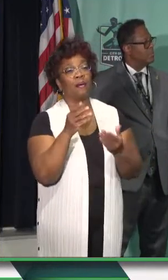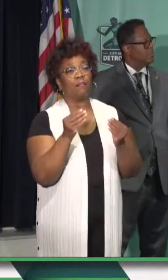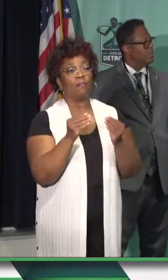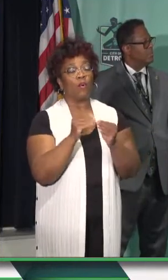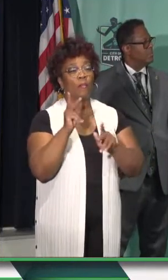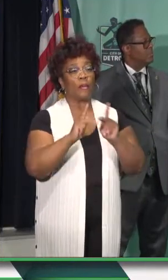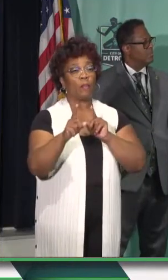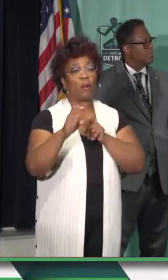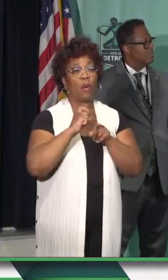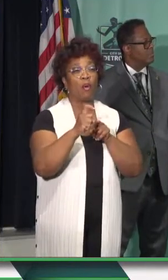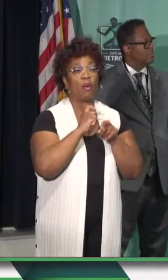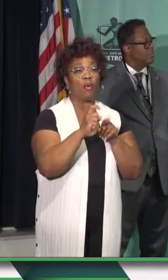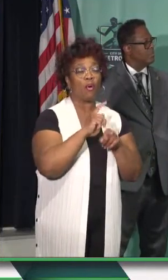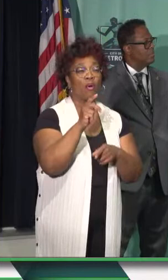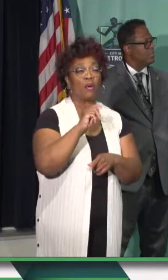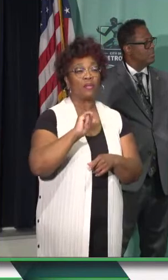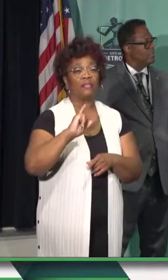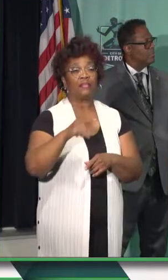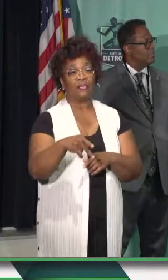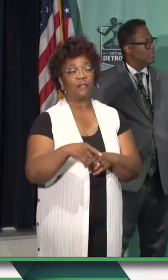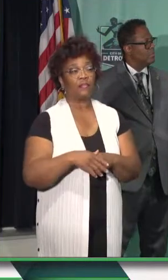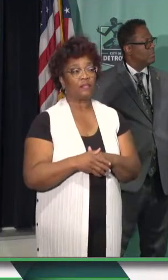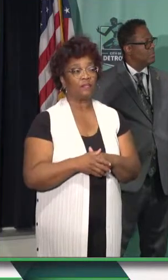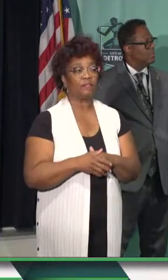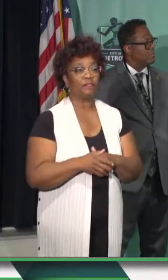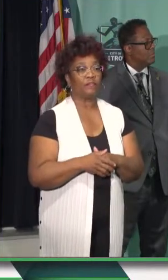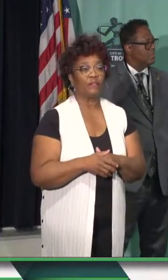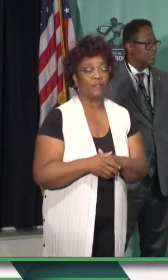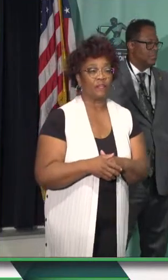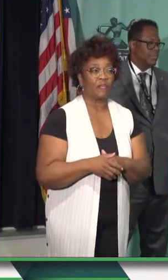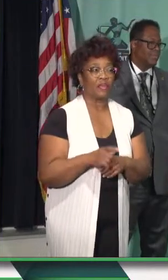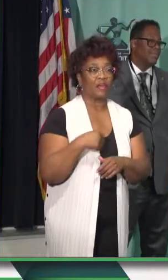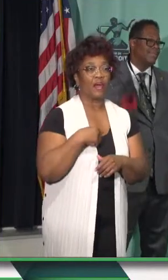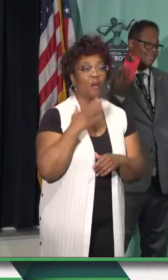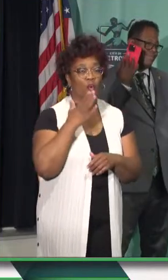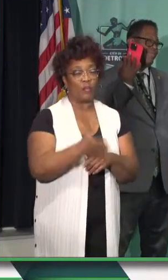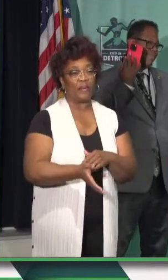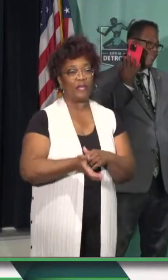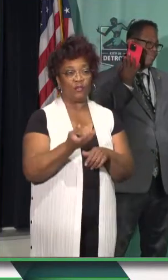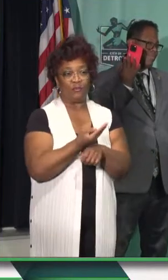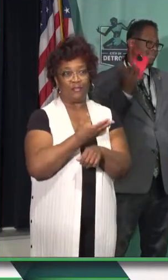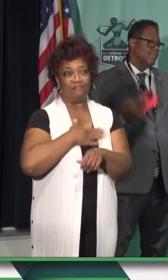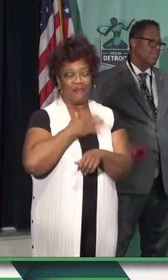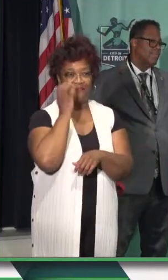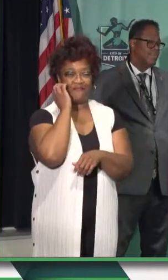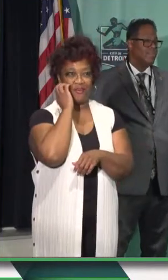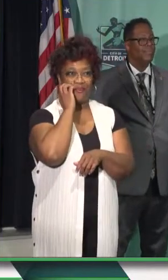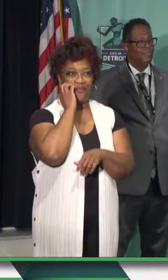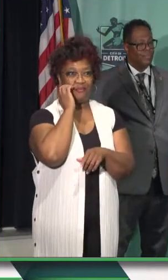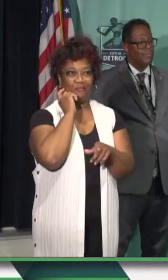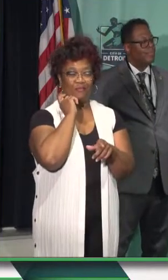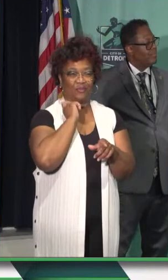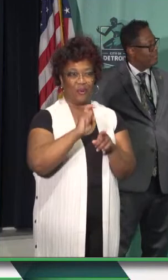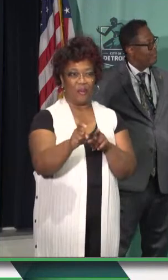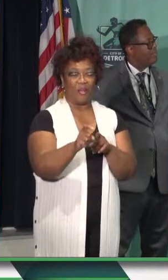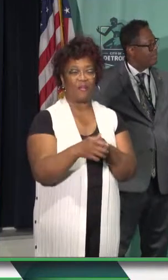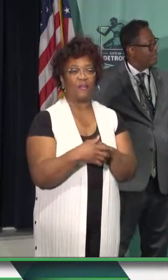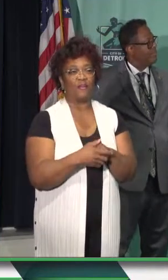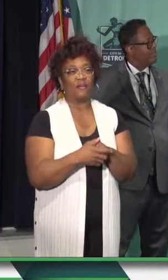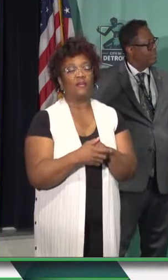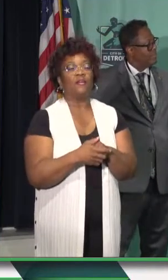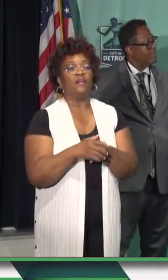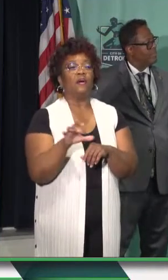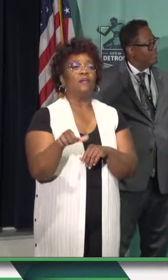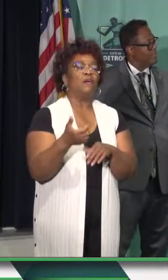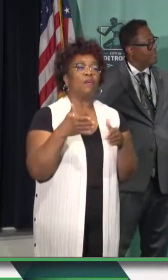I just saw here, I'm like the deputy mayor, I'll be downloading them myself to my phone. But it's just another way for you all to get us this